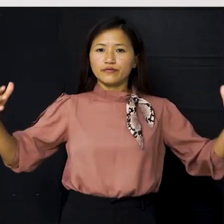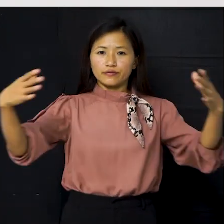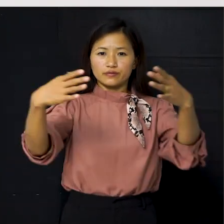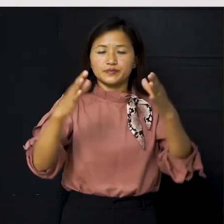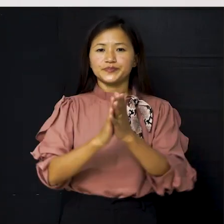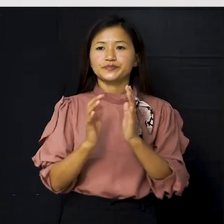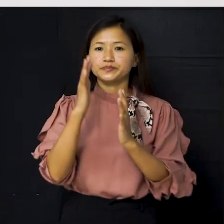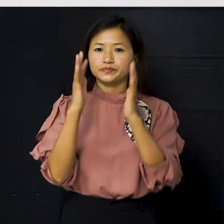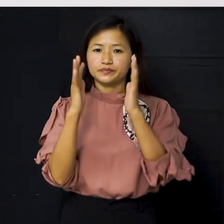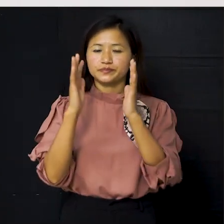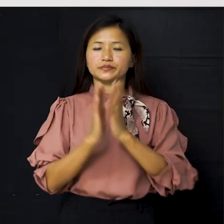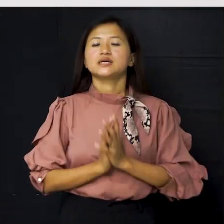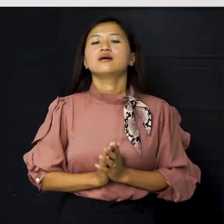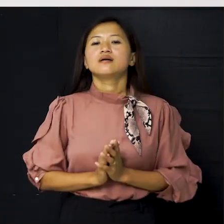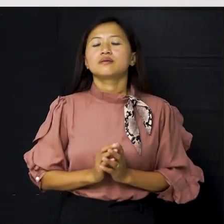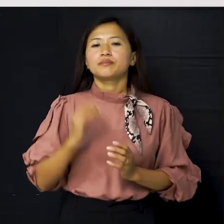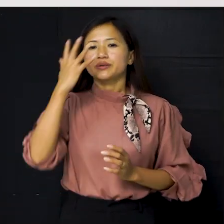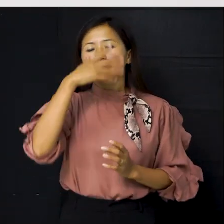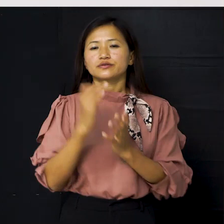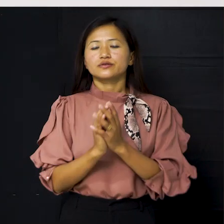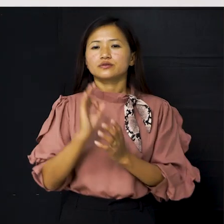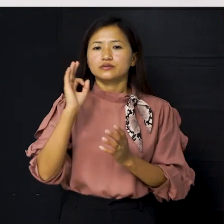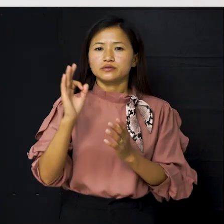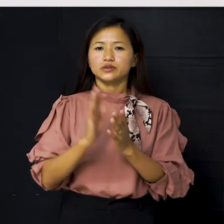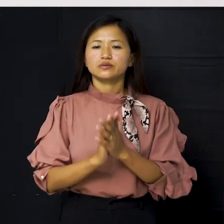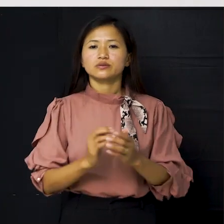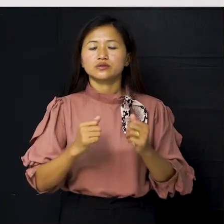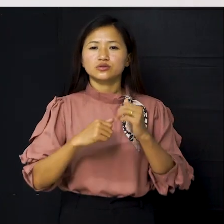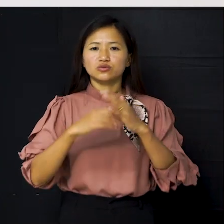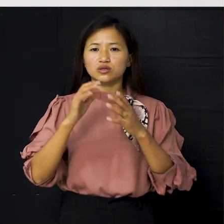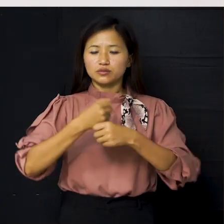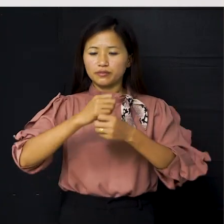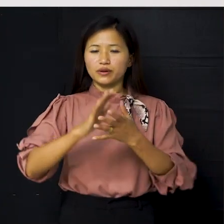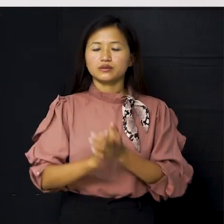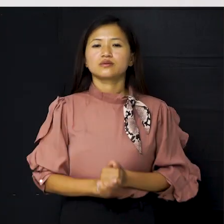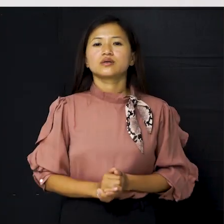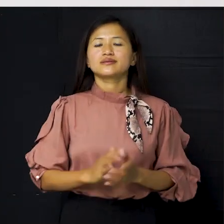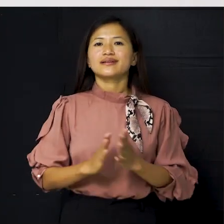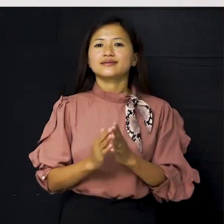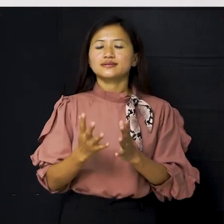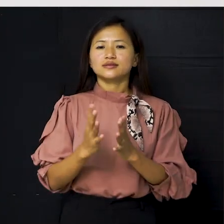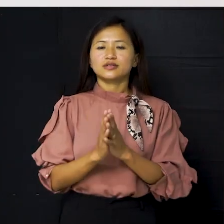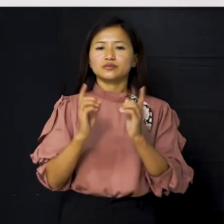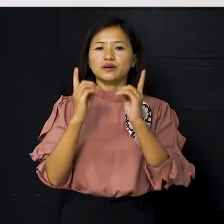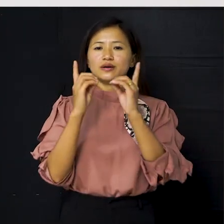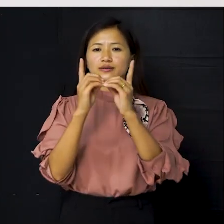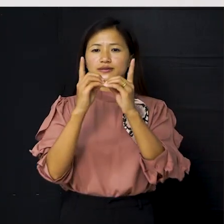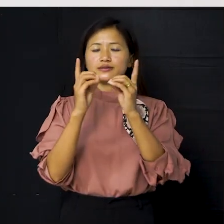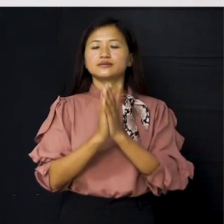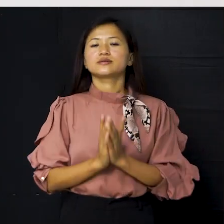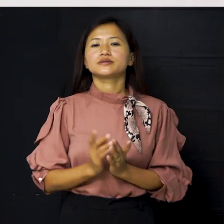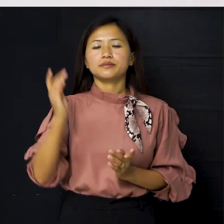However, one of such most beautiful structure was the Taj Mahal. And it is said that Taj Mahal was built